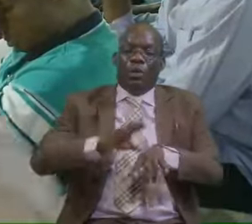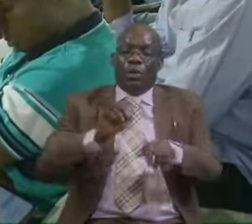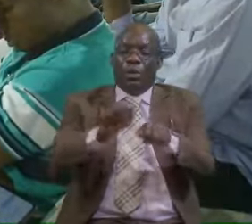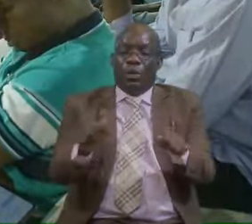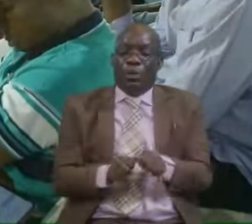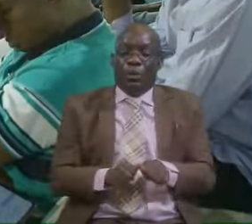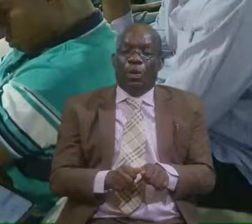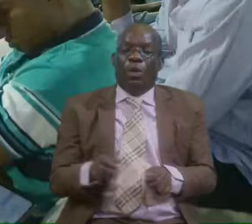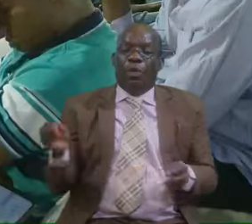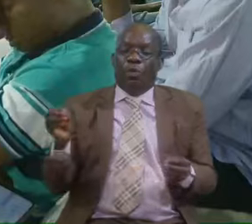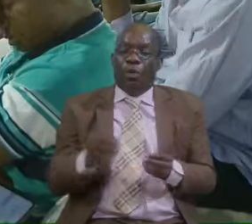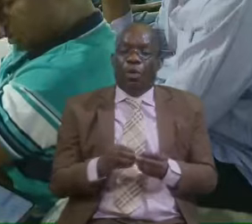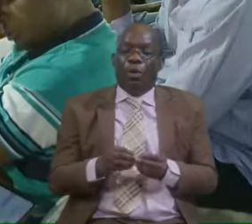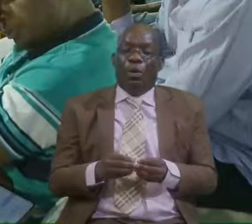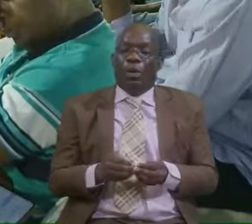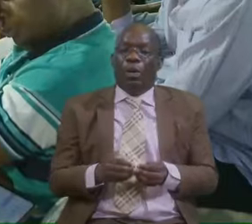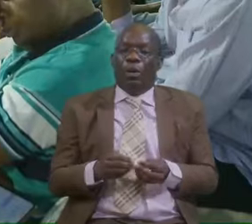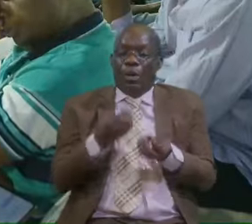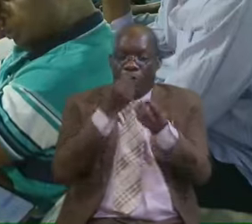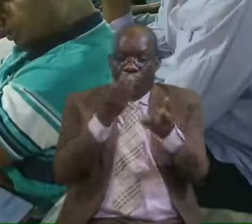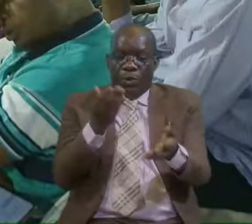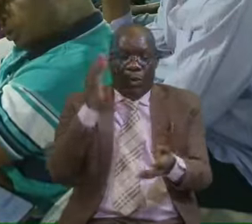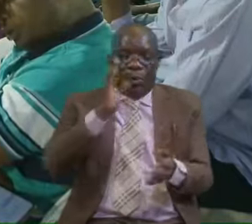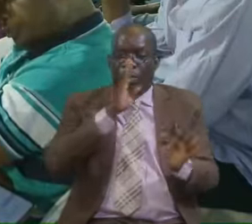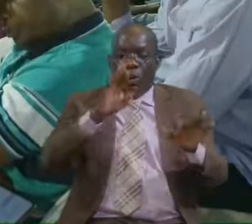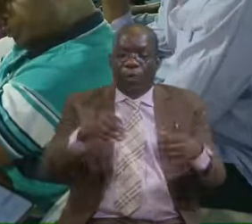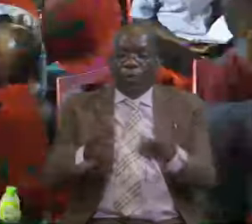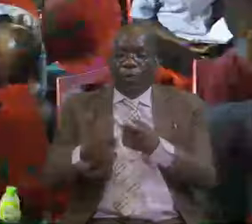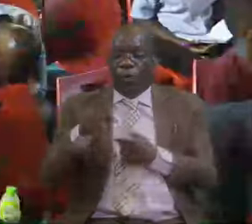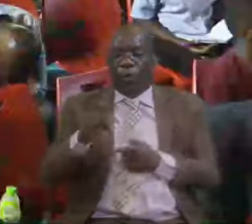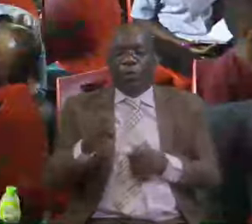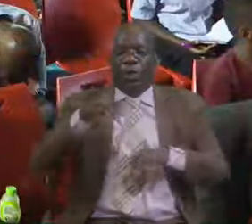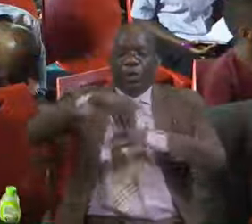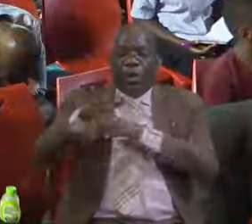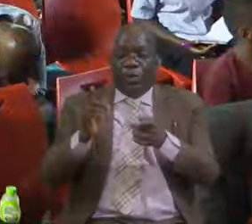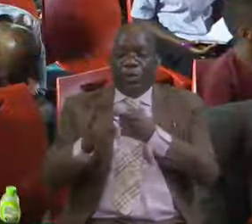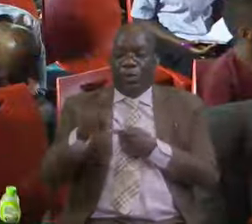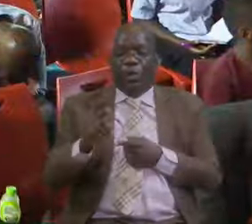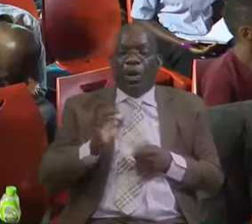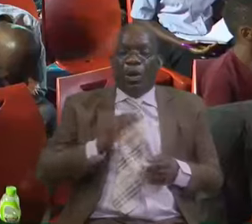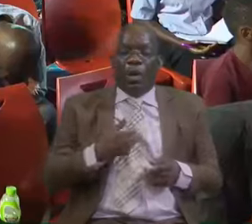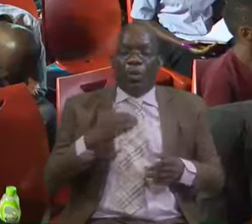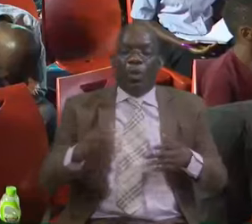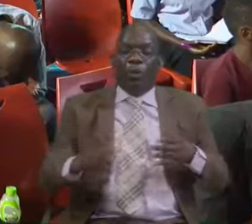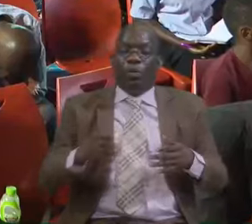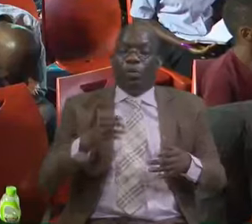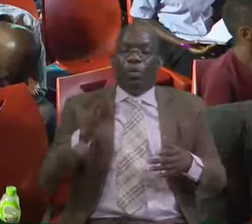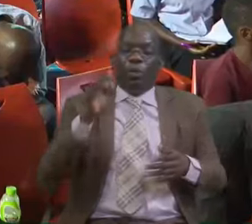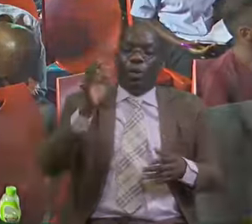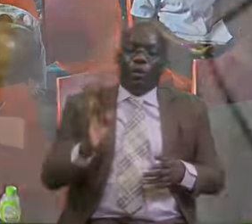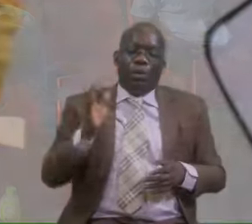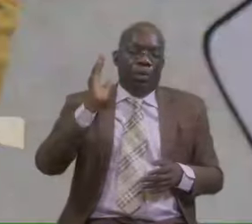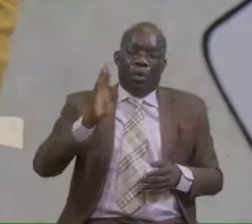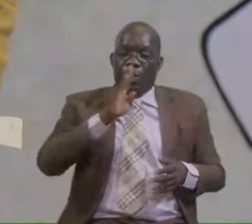you. A pastor will be delighted to have you join this special banquet.